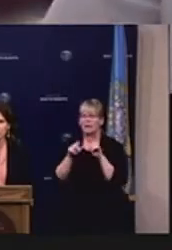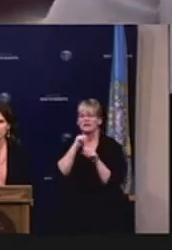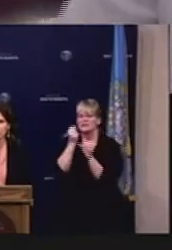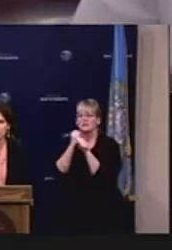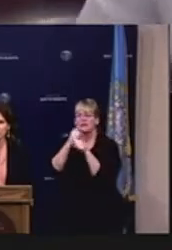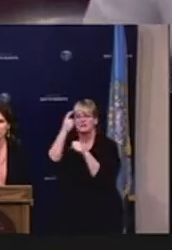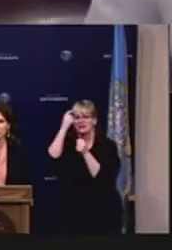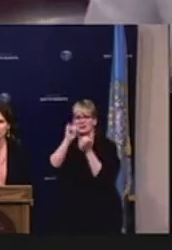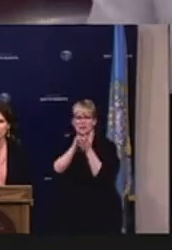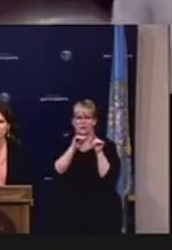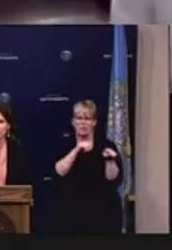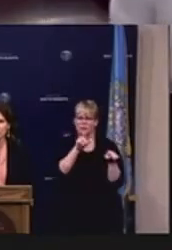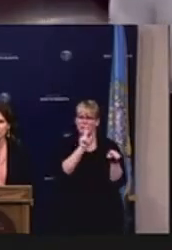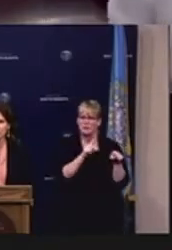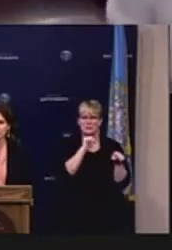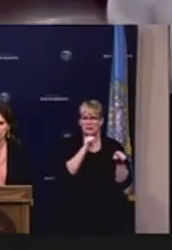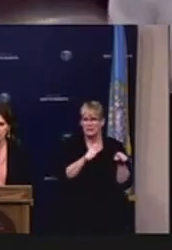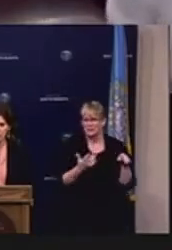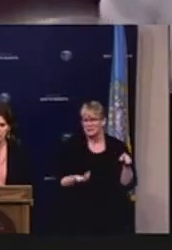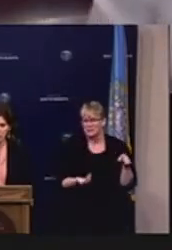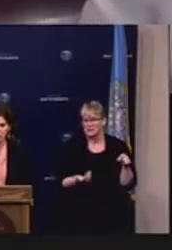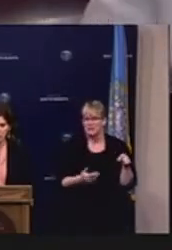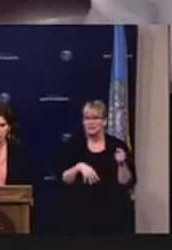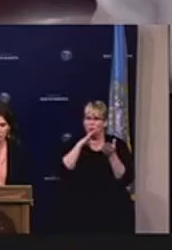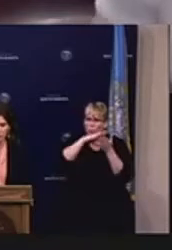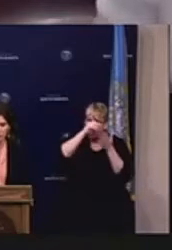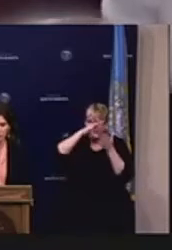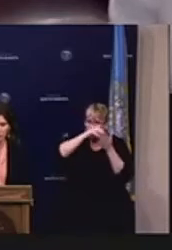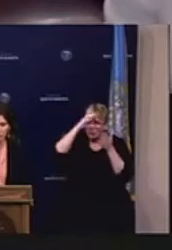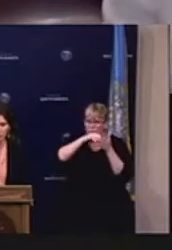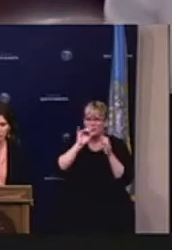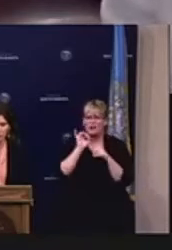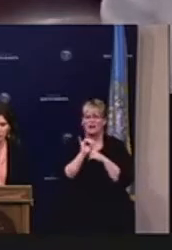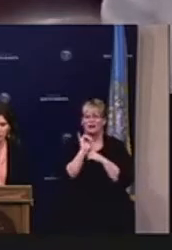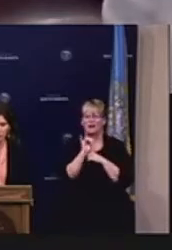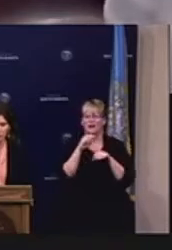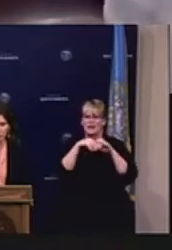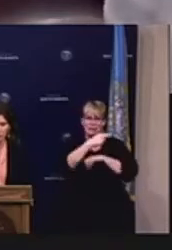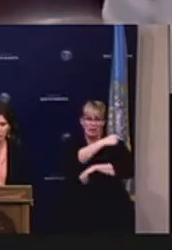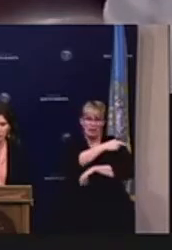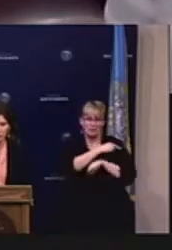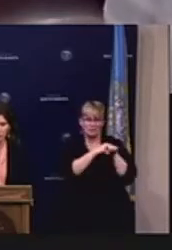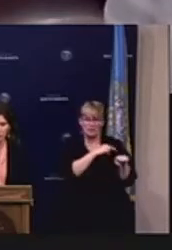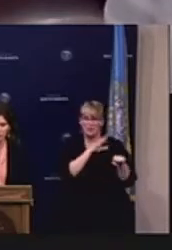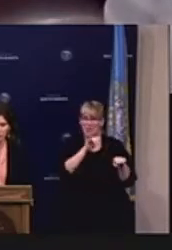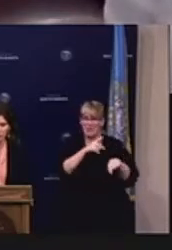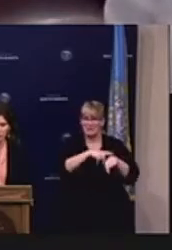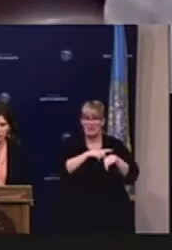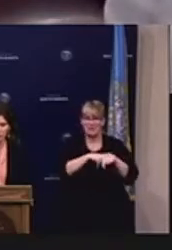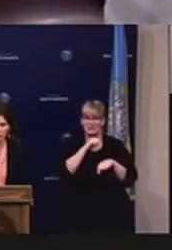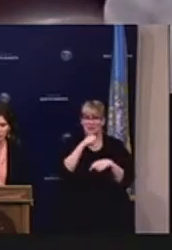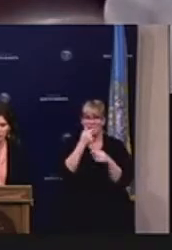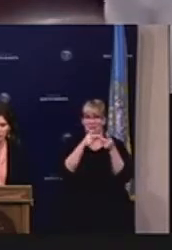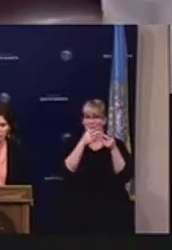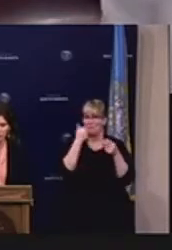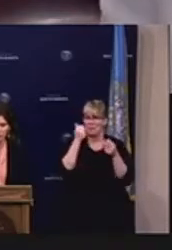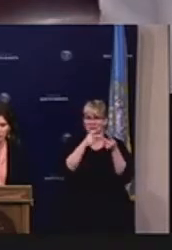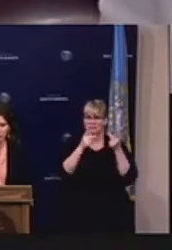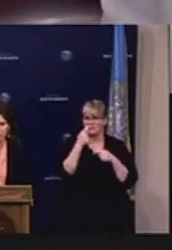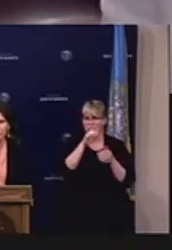those individuals. So I think we've learned something. We've learned that in the hospital might not be the right setting for this